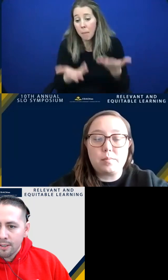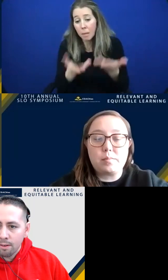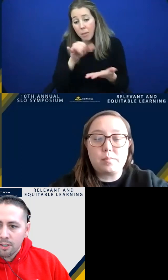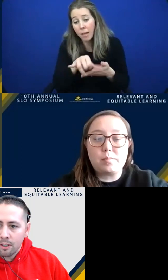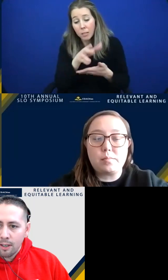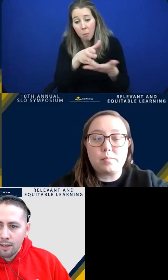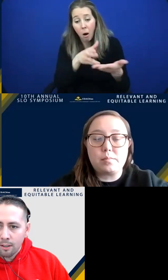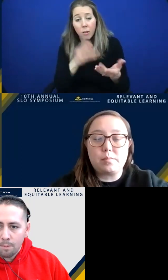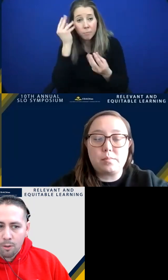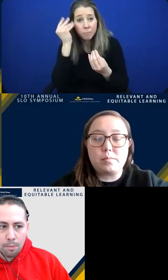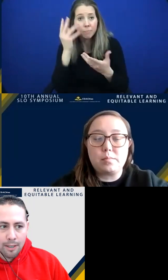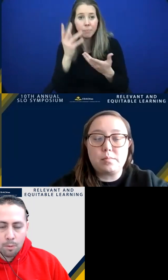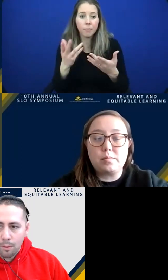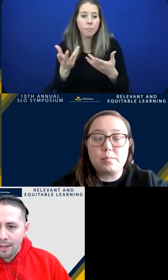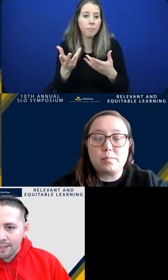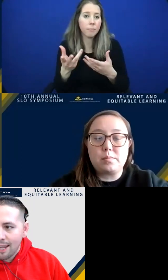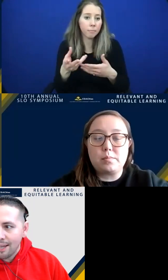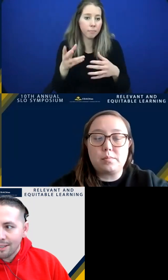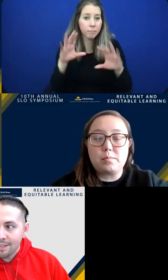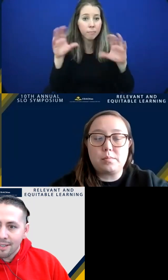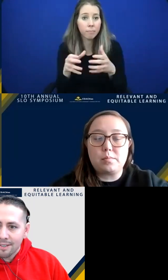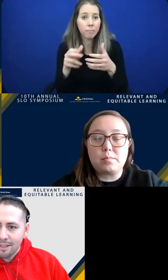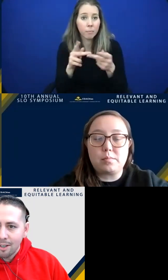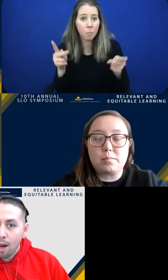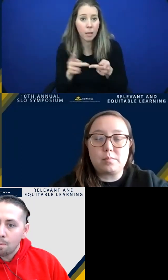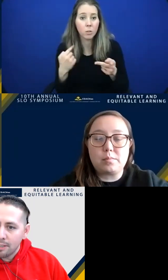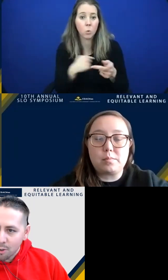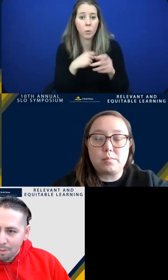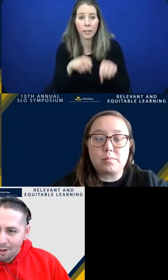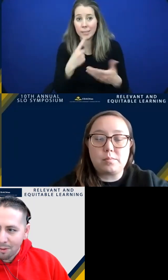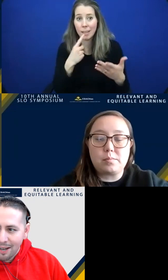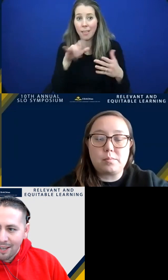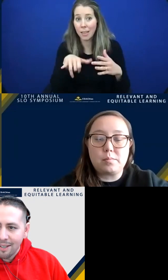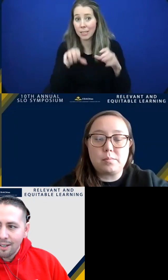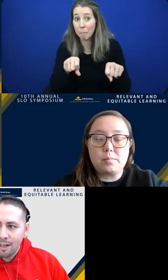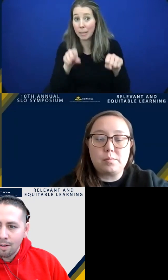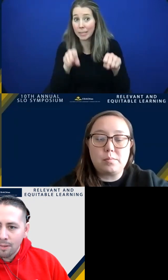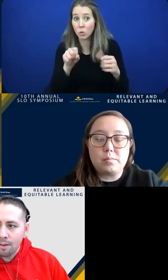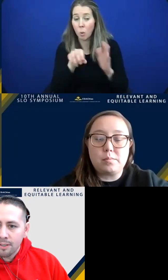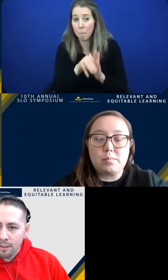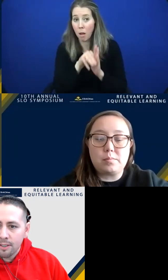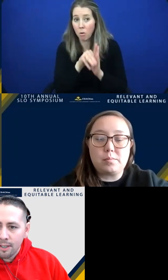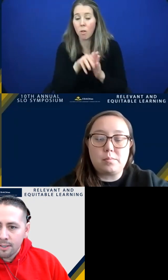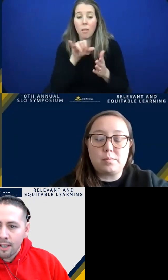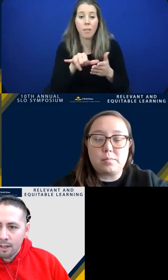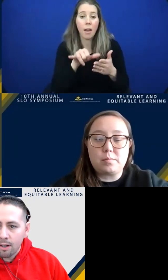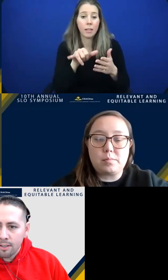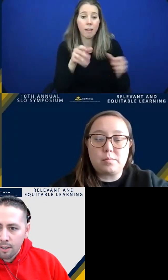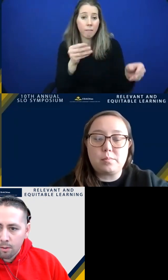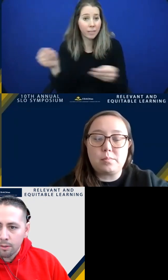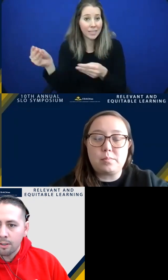of the consideration in coming to a place where we can say, hey, this is a potential model, right? That facilitates